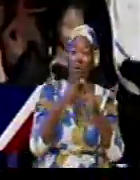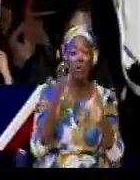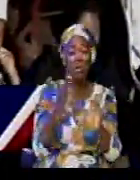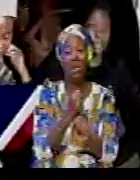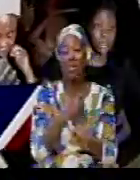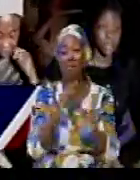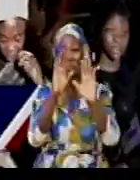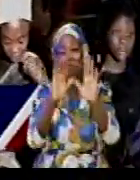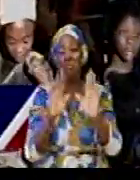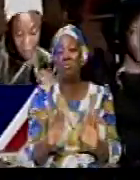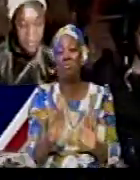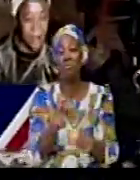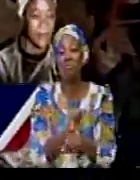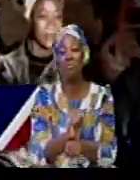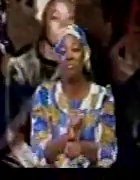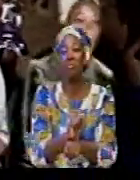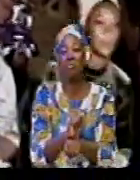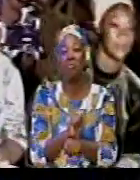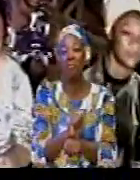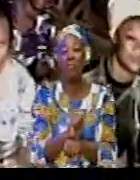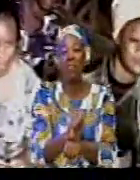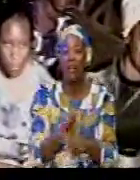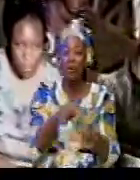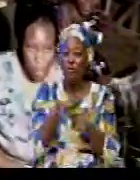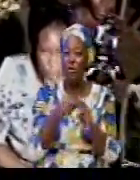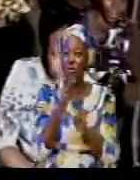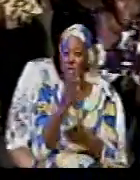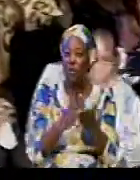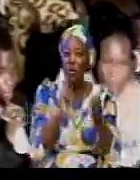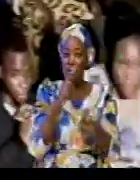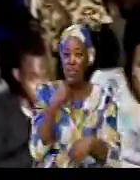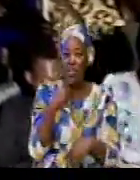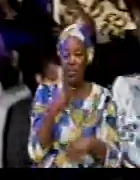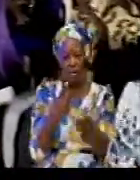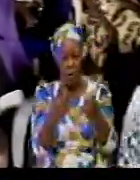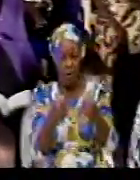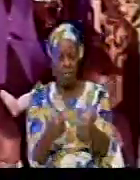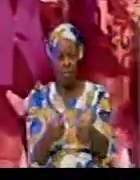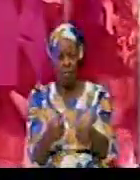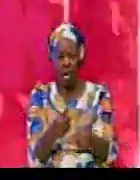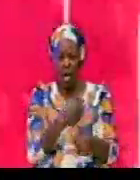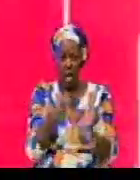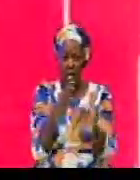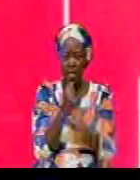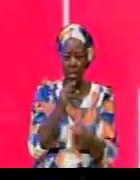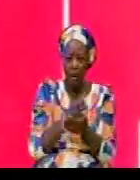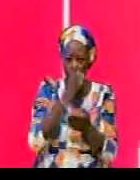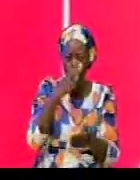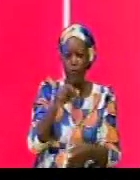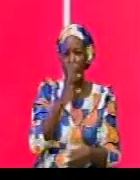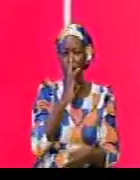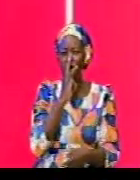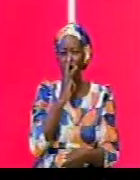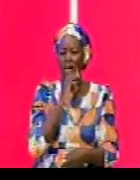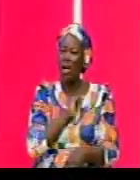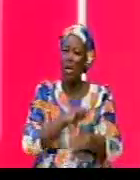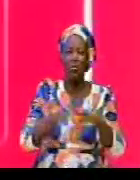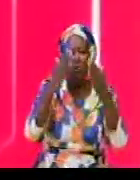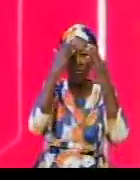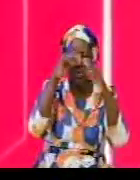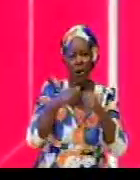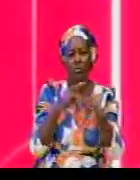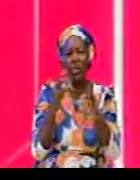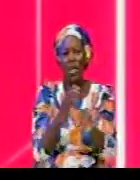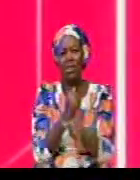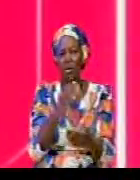You know, some people say, I don't know how to get a miracle. When somebody says,